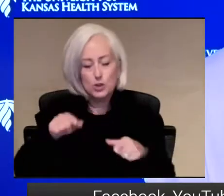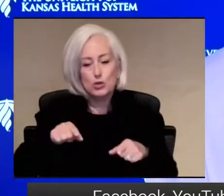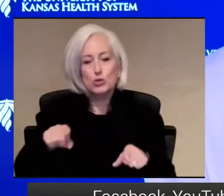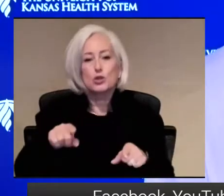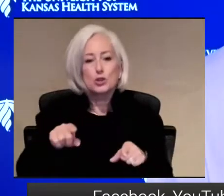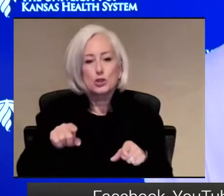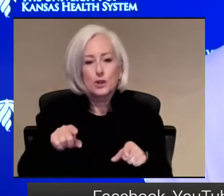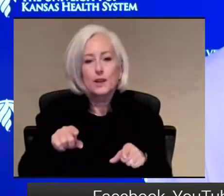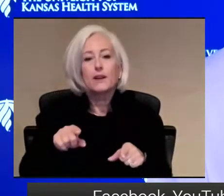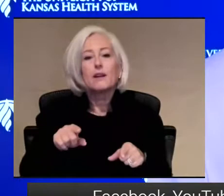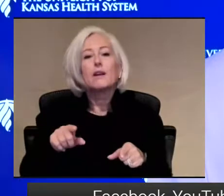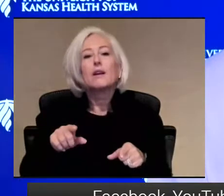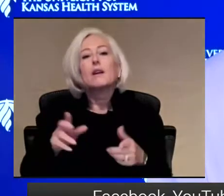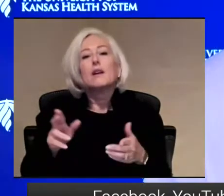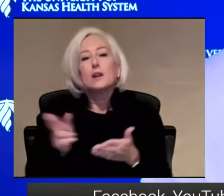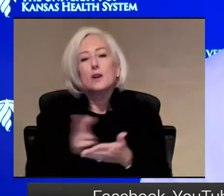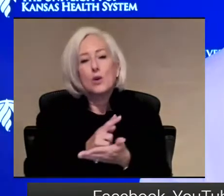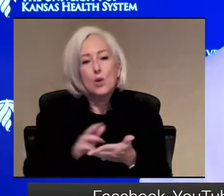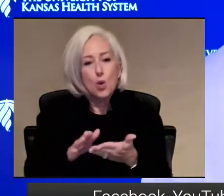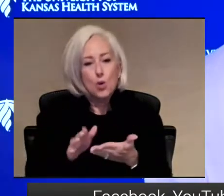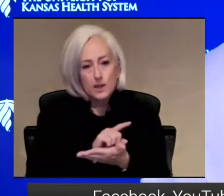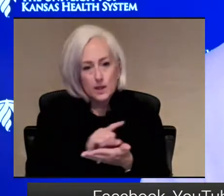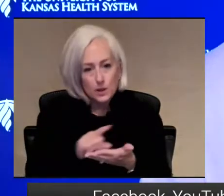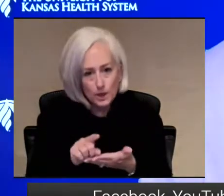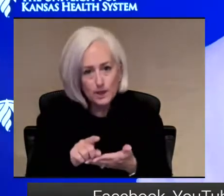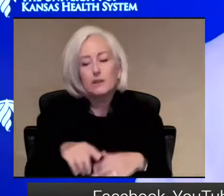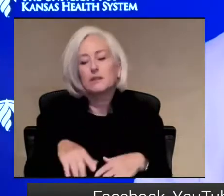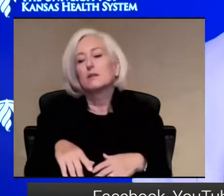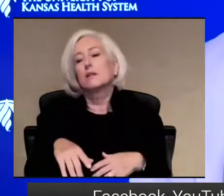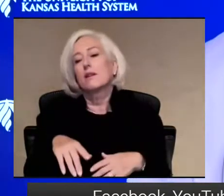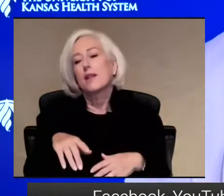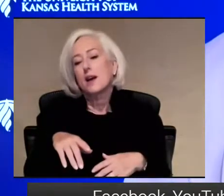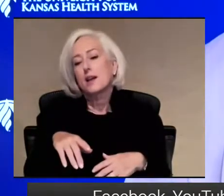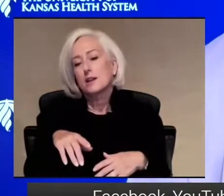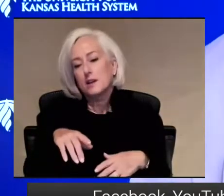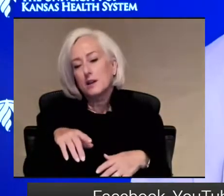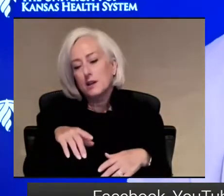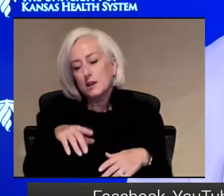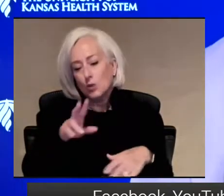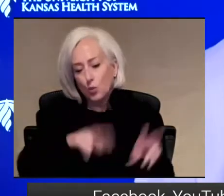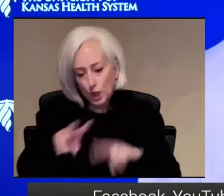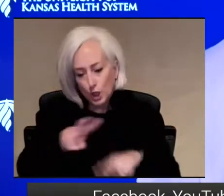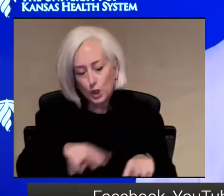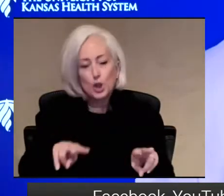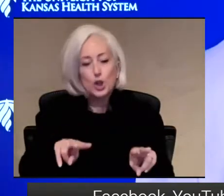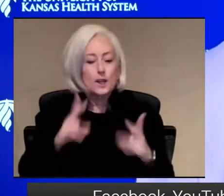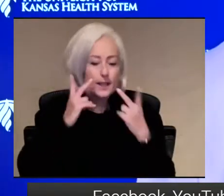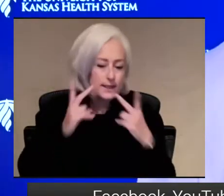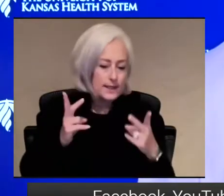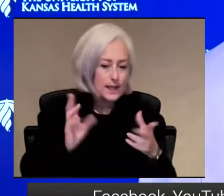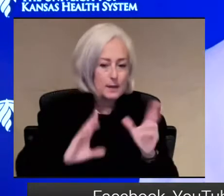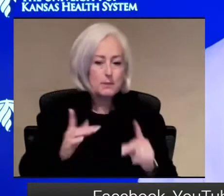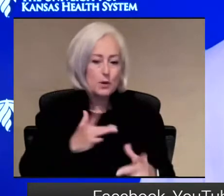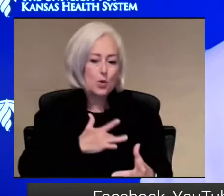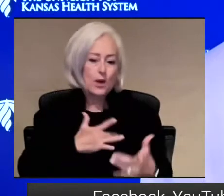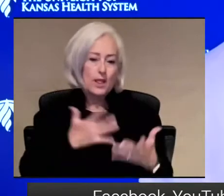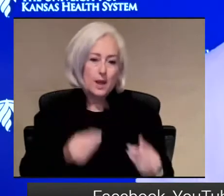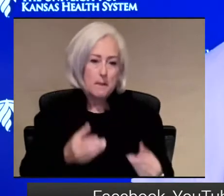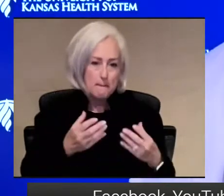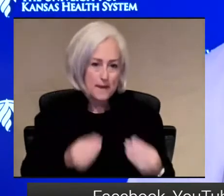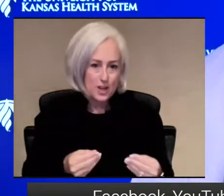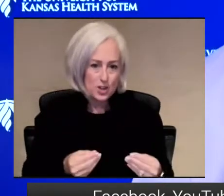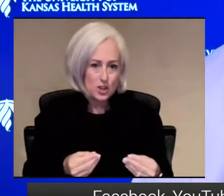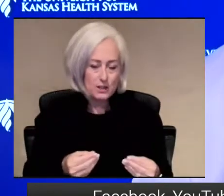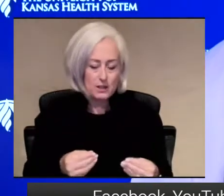compassion, look at people with compassion. We've heard Dr. Nawalnik saying this. With social media and all that, it's so easy to dehumanize